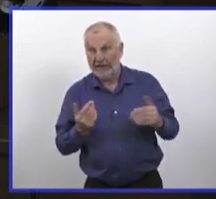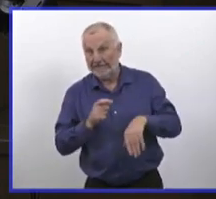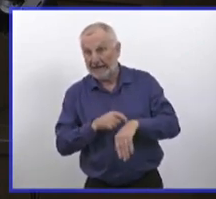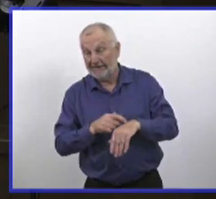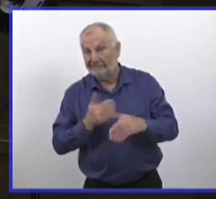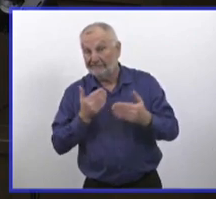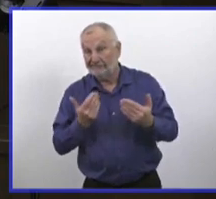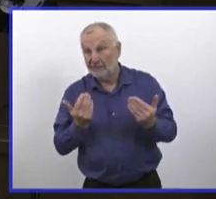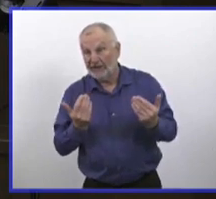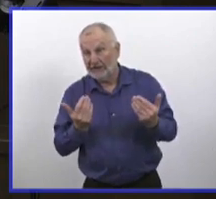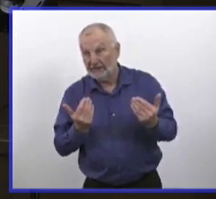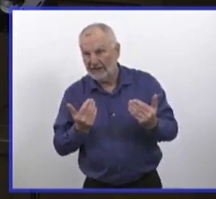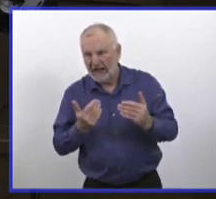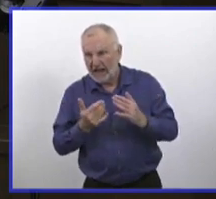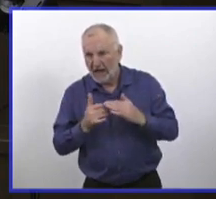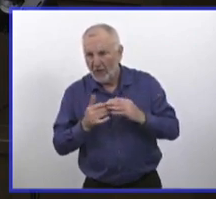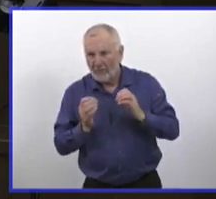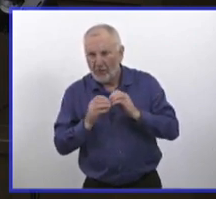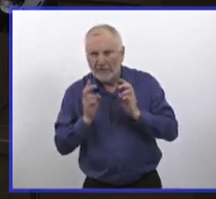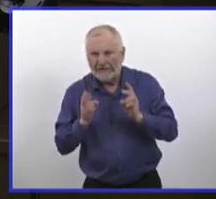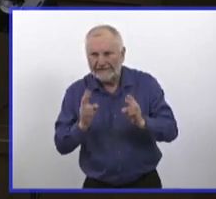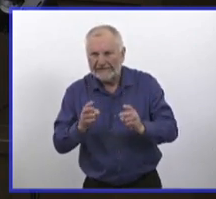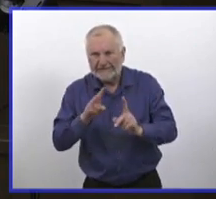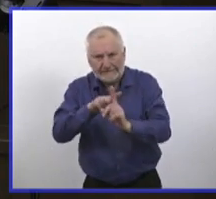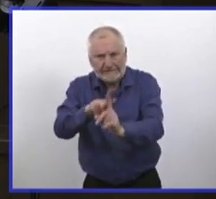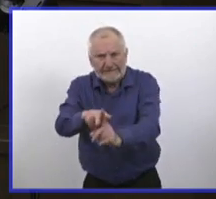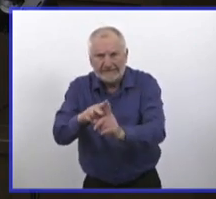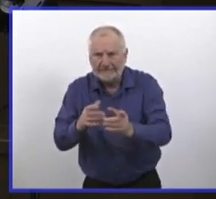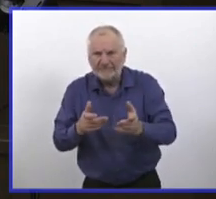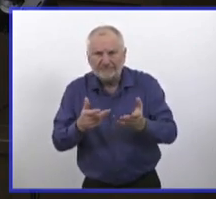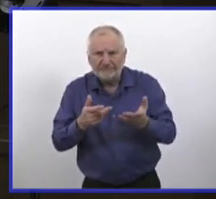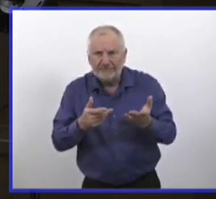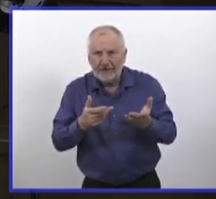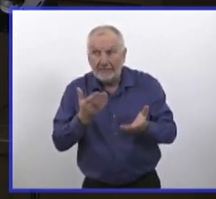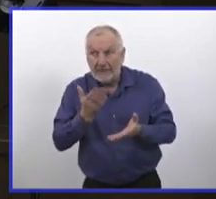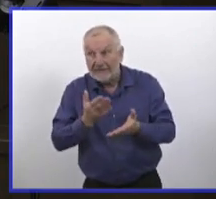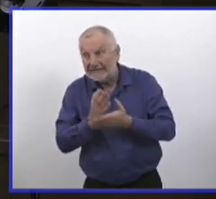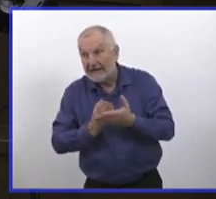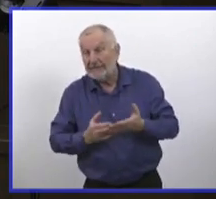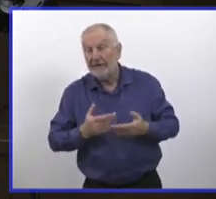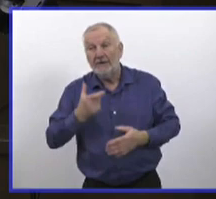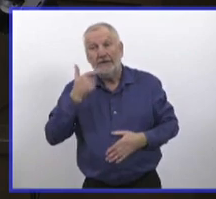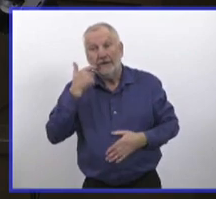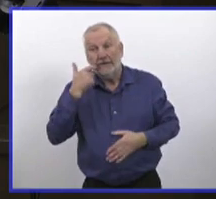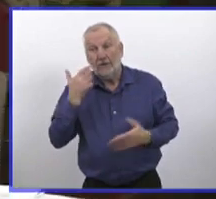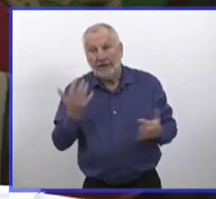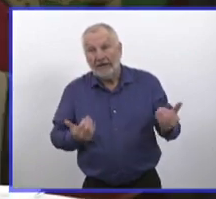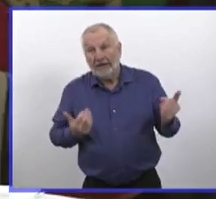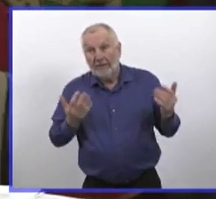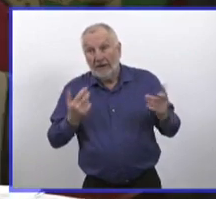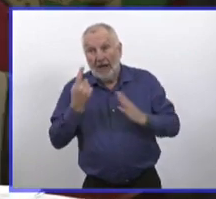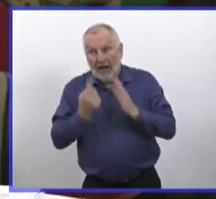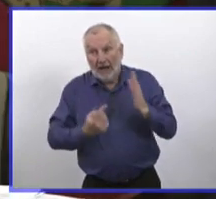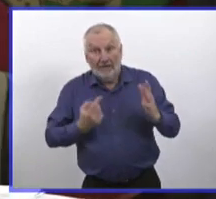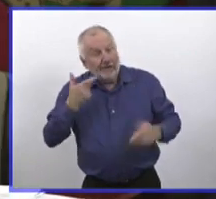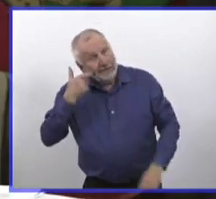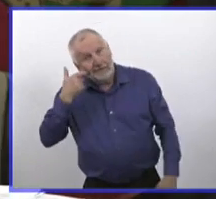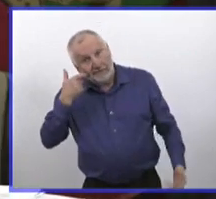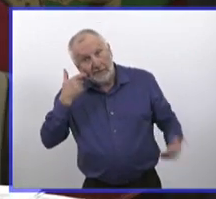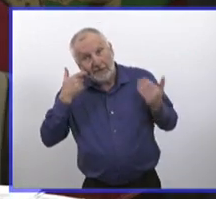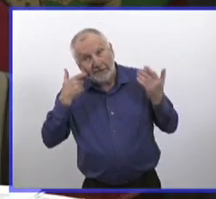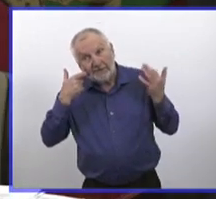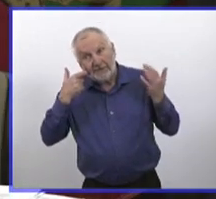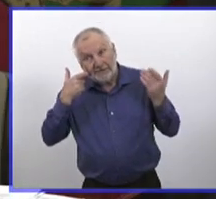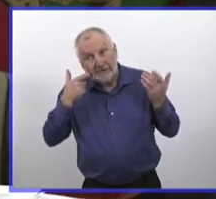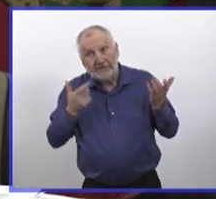starting to near a population who may not have an hour to wait for a call back? So thank you. Yeah, we had some issues